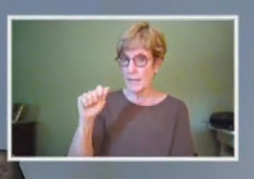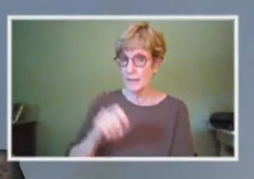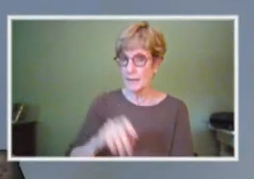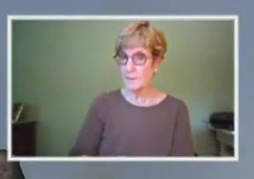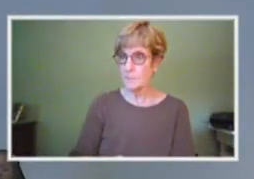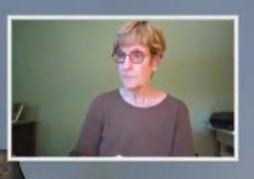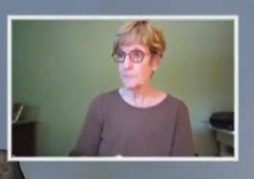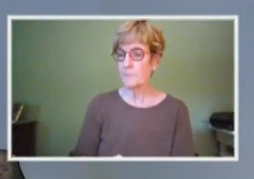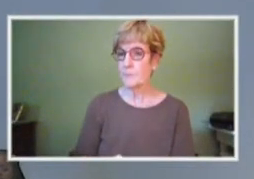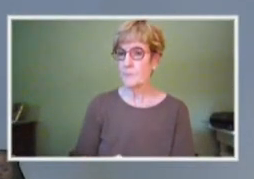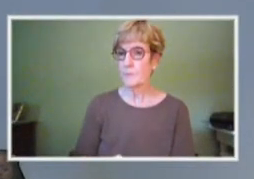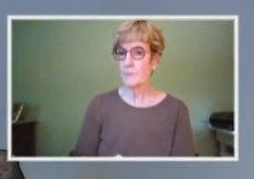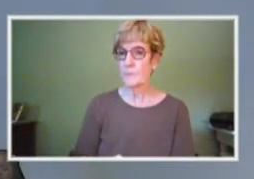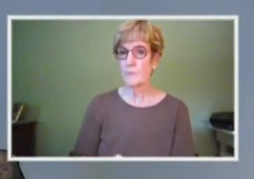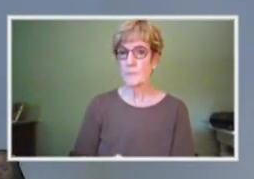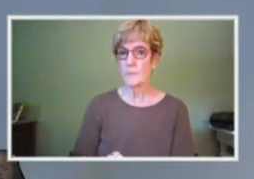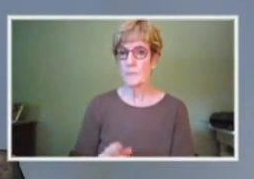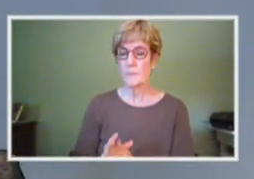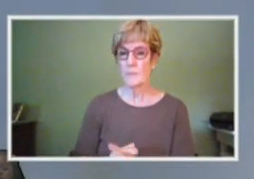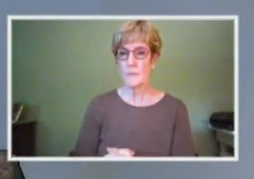I'm learning how to cut the mic on.